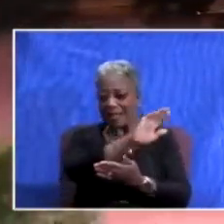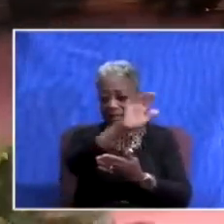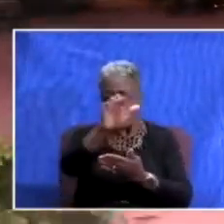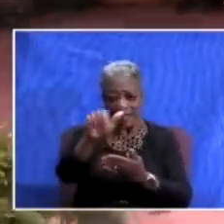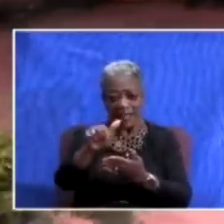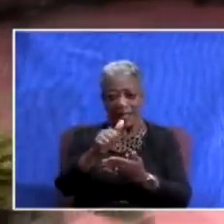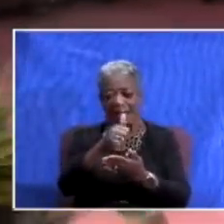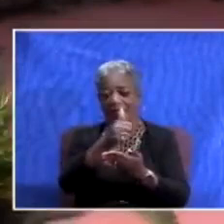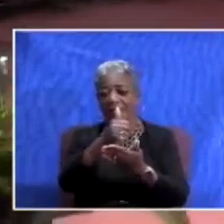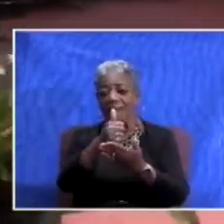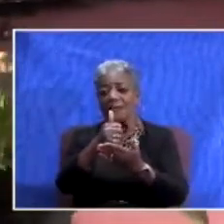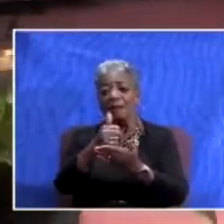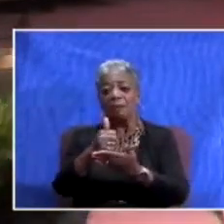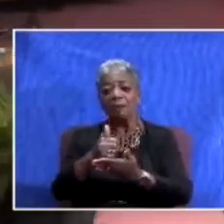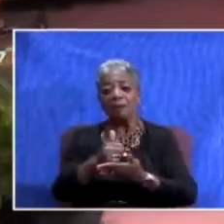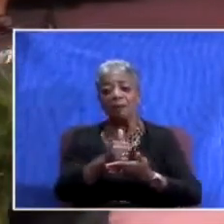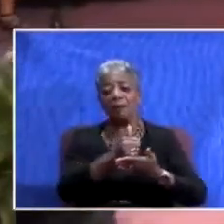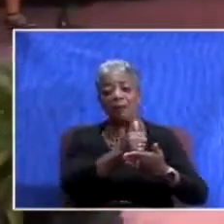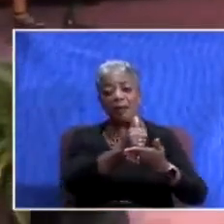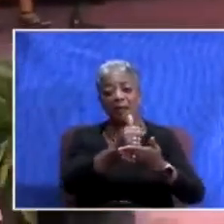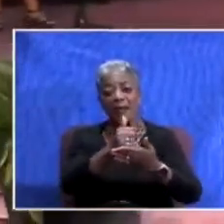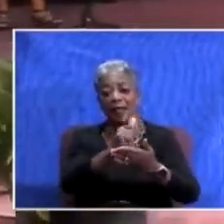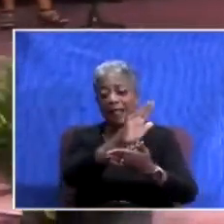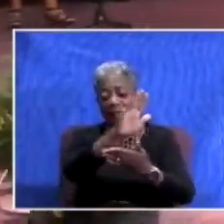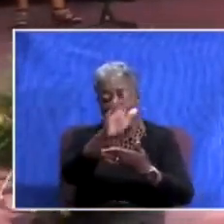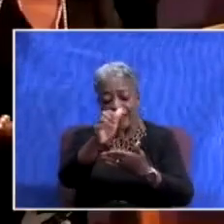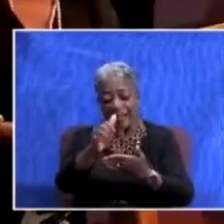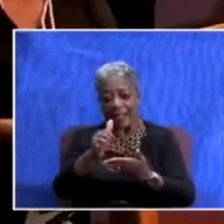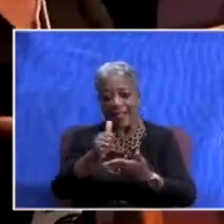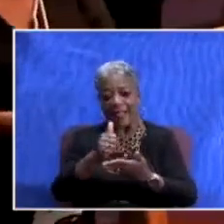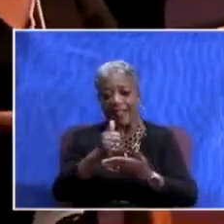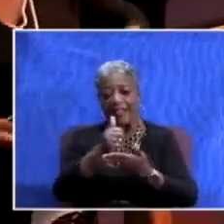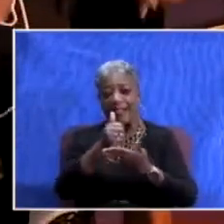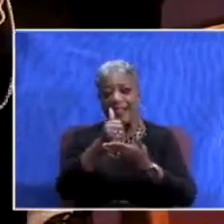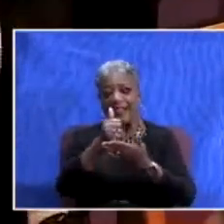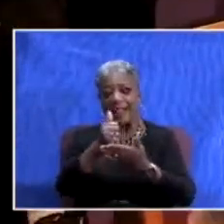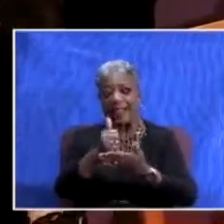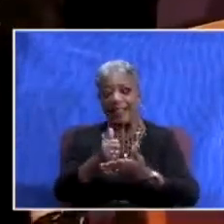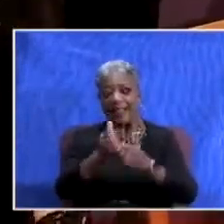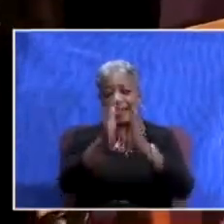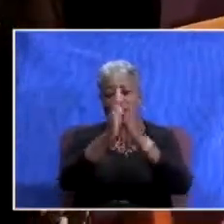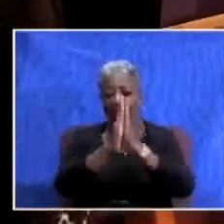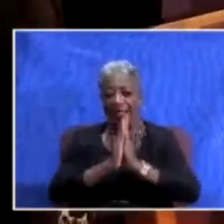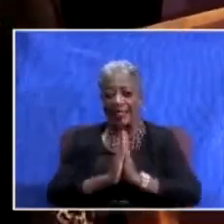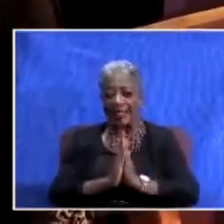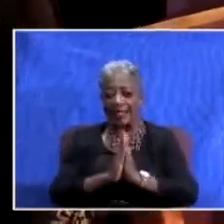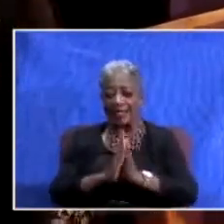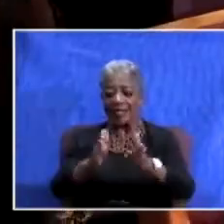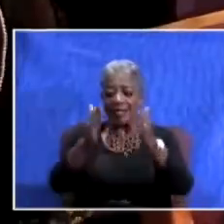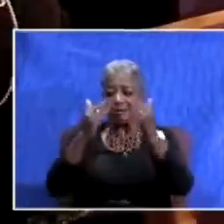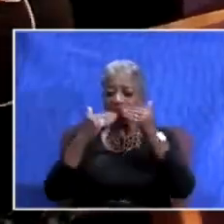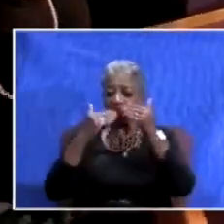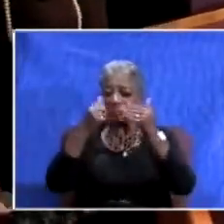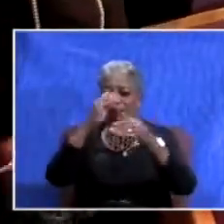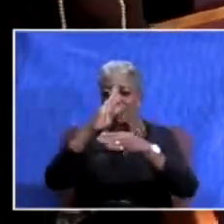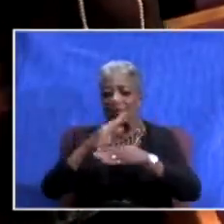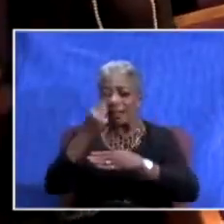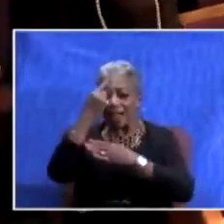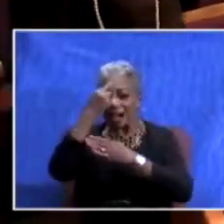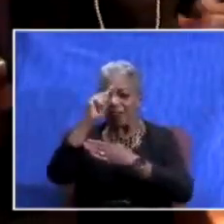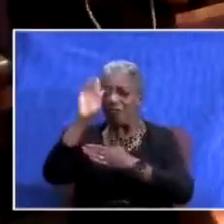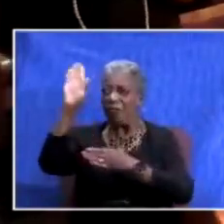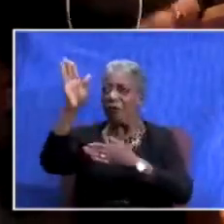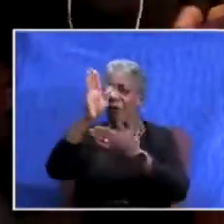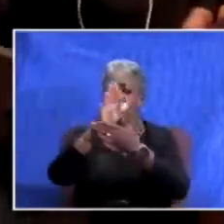grateful for this peace. I dare you open up your mouth and begin magnifying the God of your salvation. Thank God for your peace. Thank God for